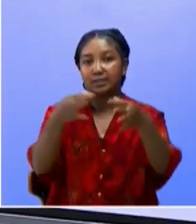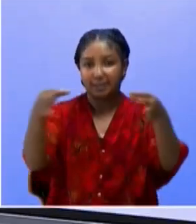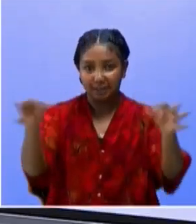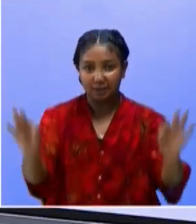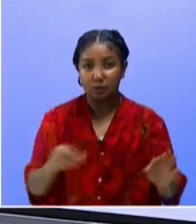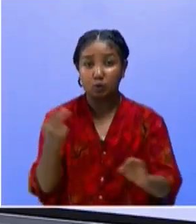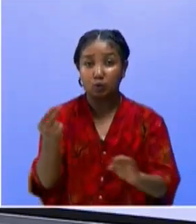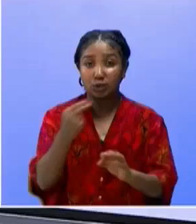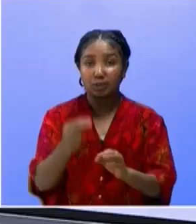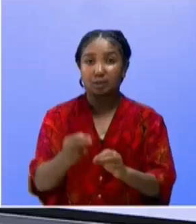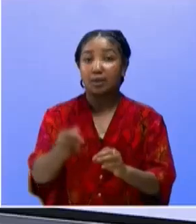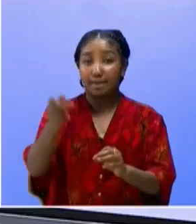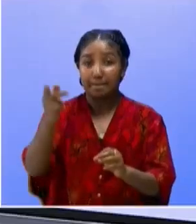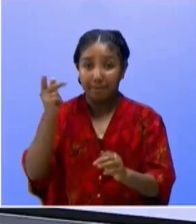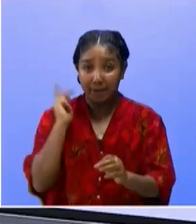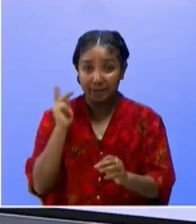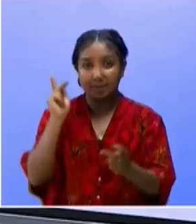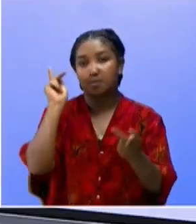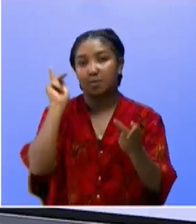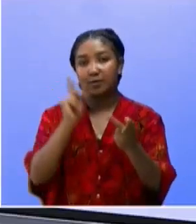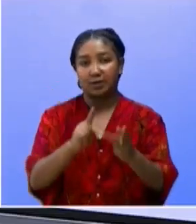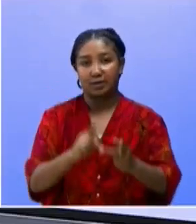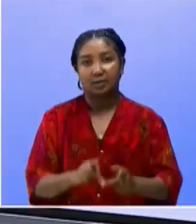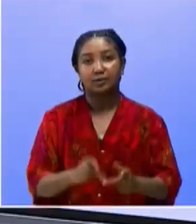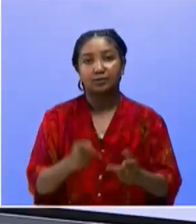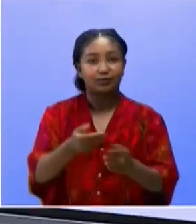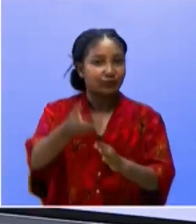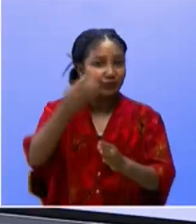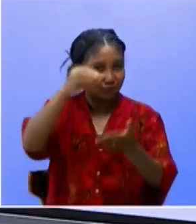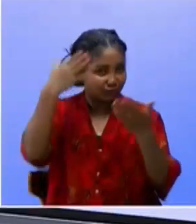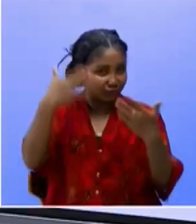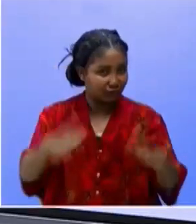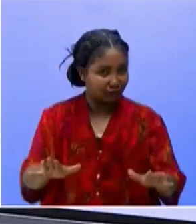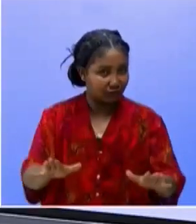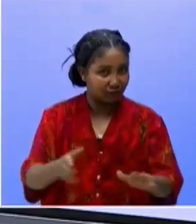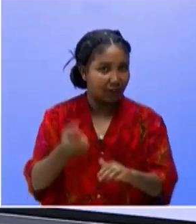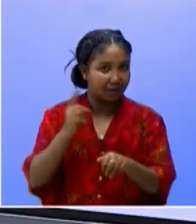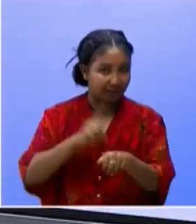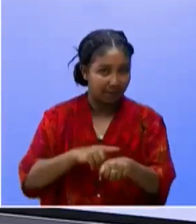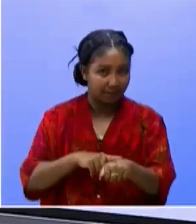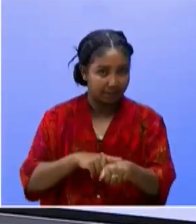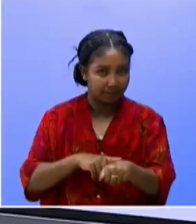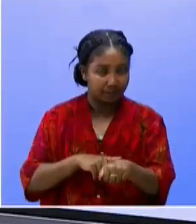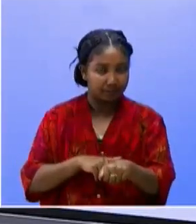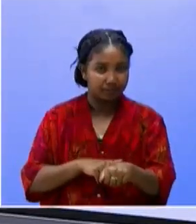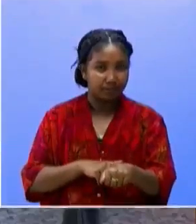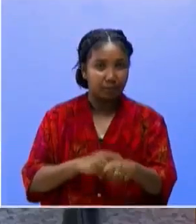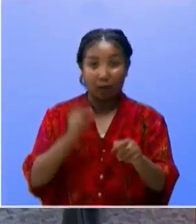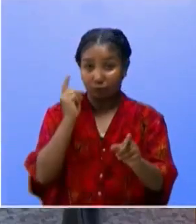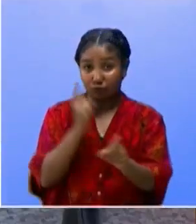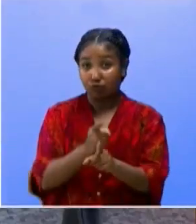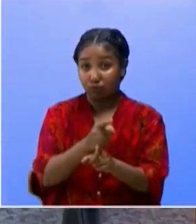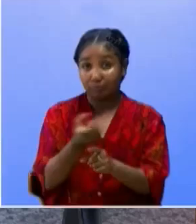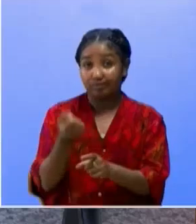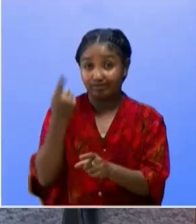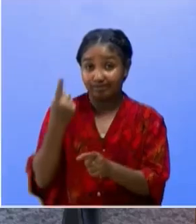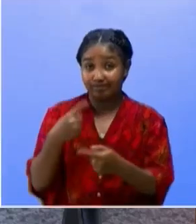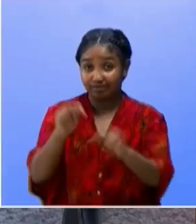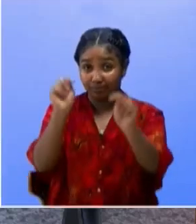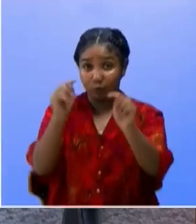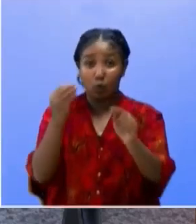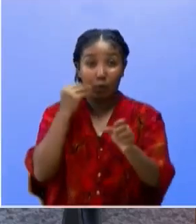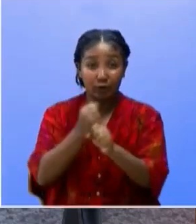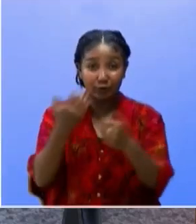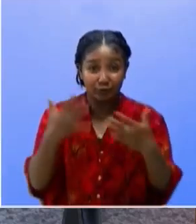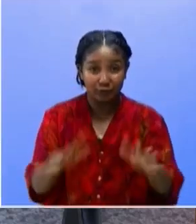sentences using the past perfect. That is what we have seen last week. I am sure you have tried your